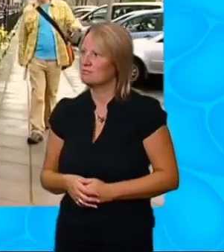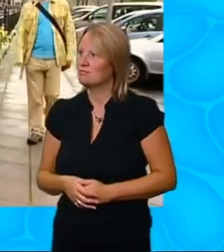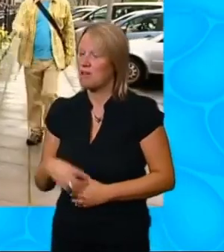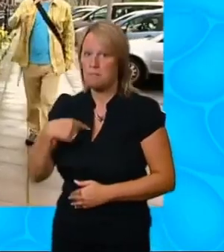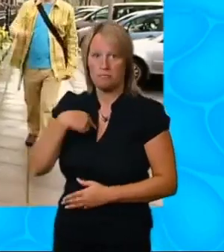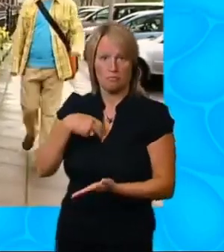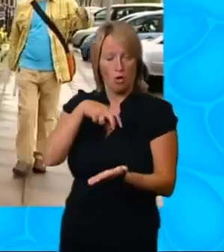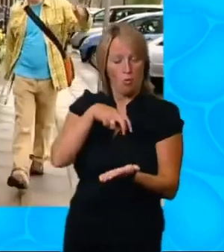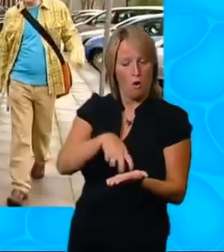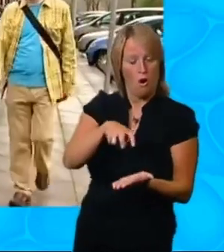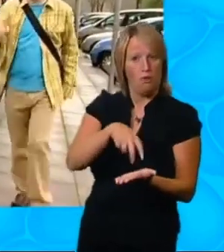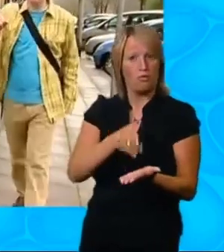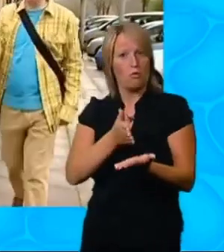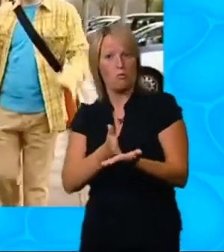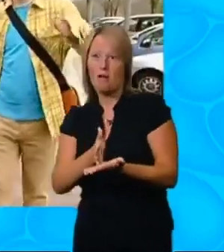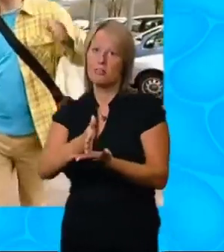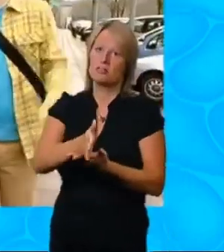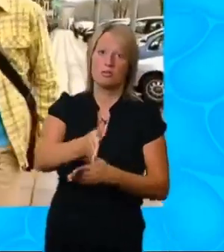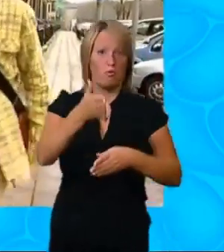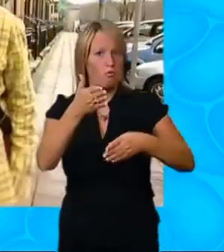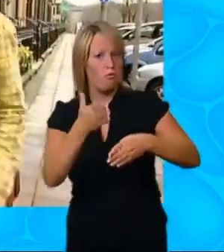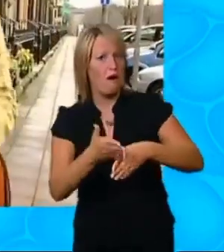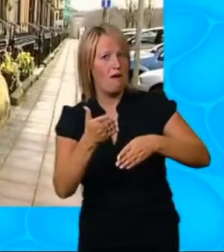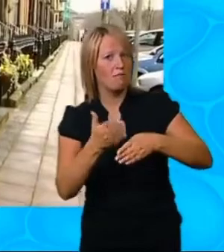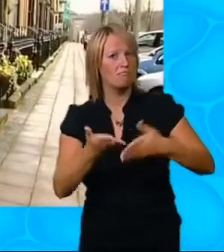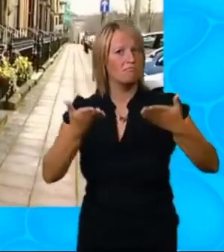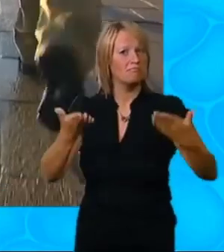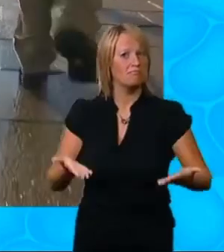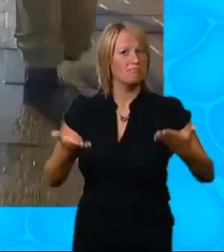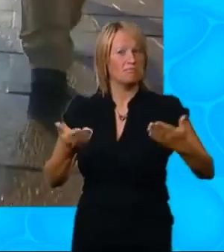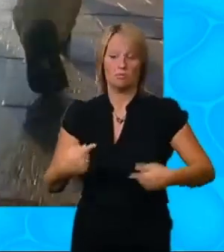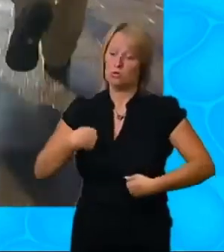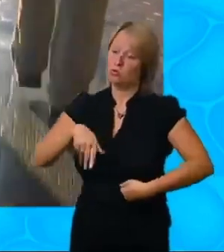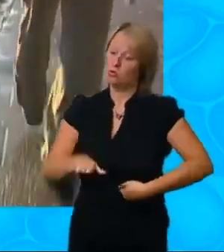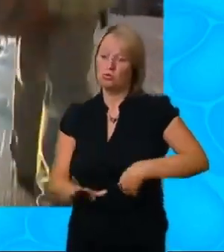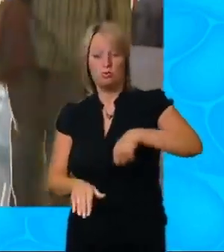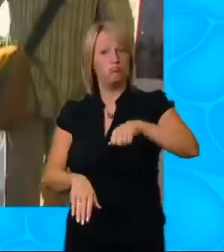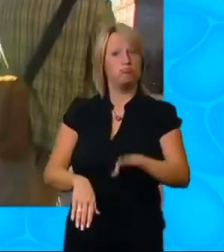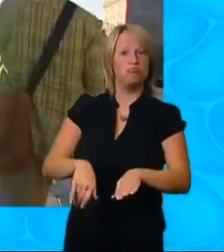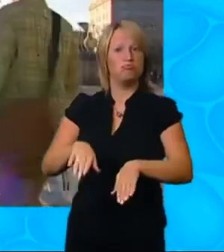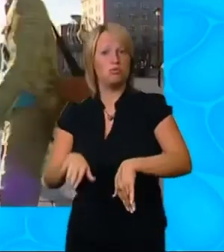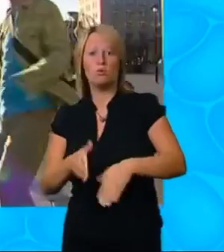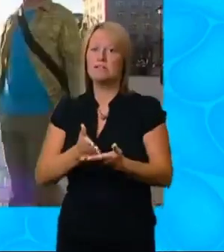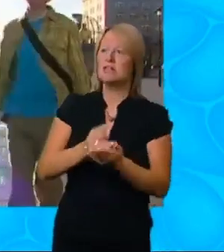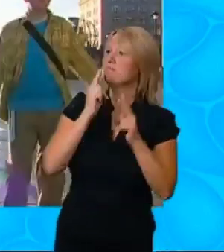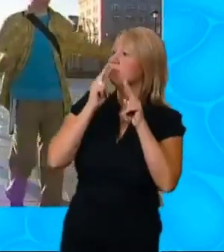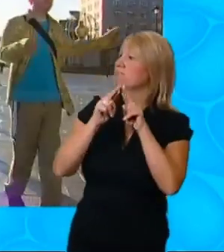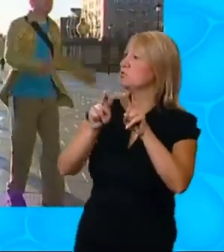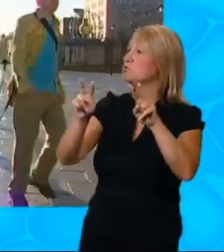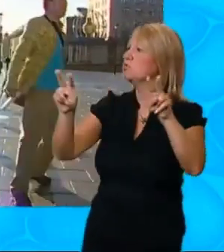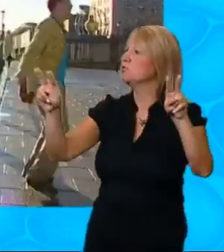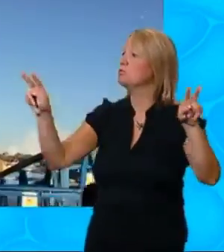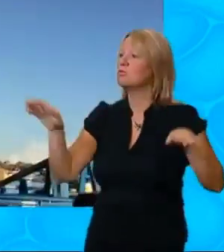I'm on my way to work today. I'm walking me shoes through the city